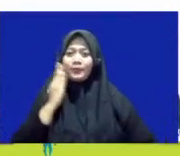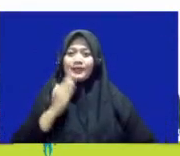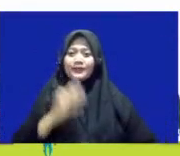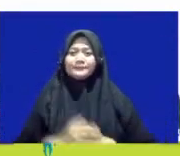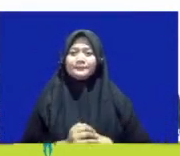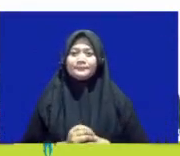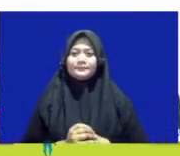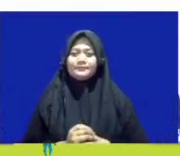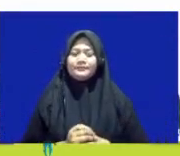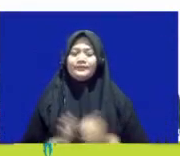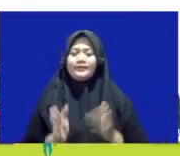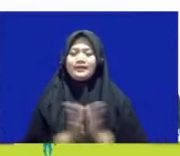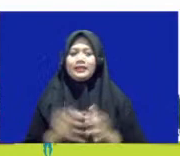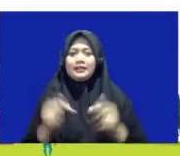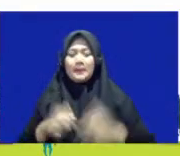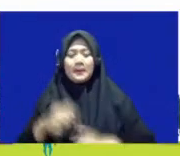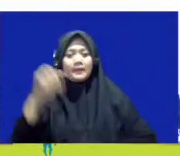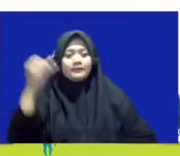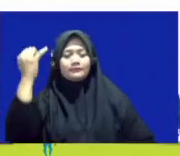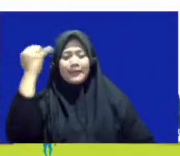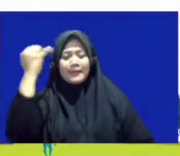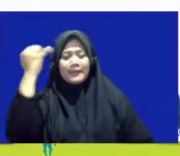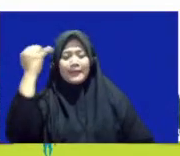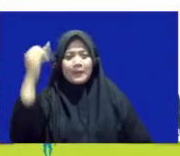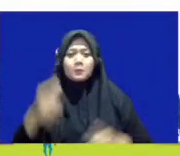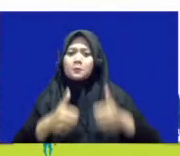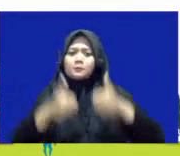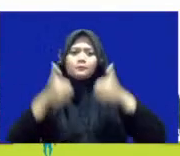the development of adaptive social protection.